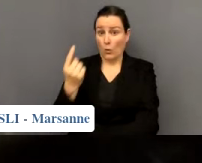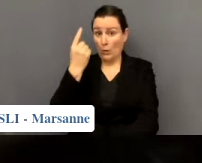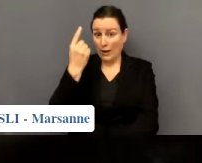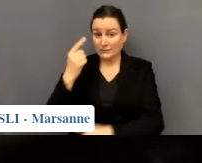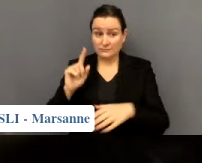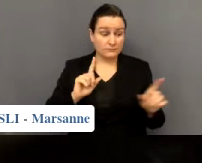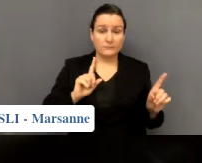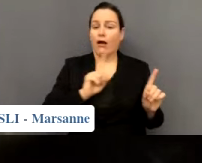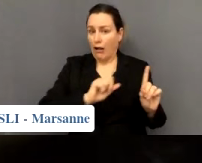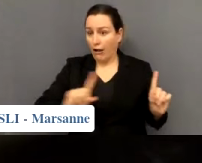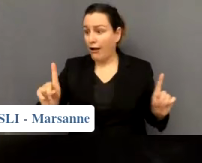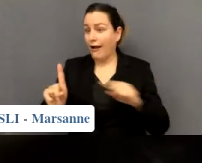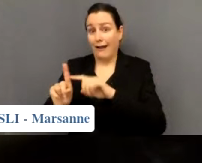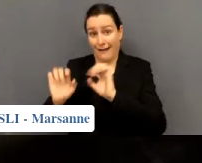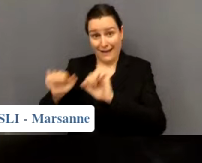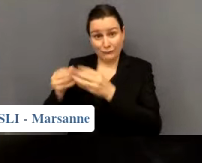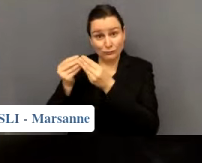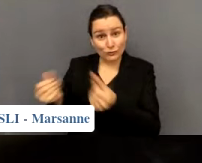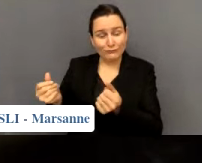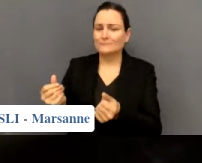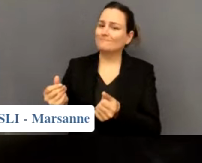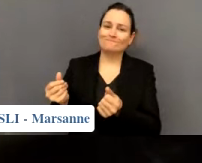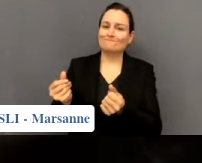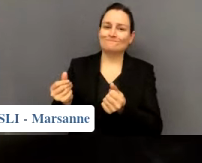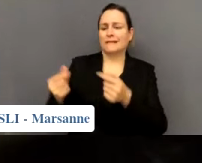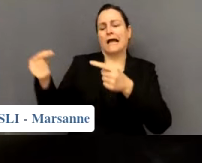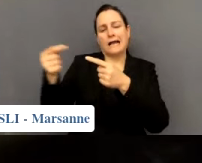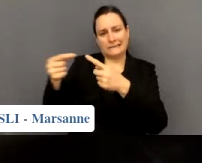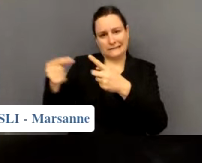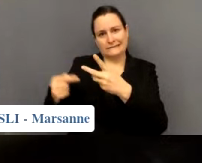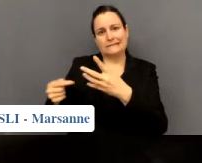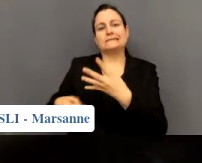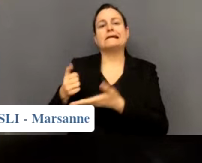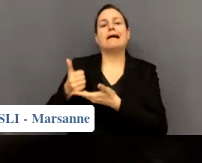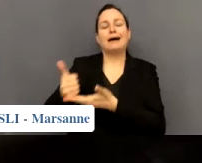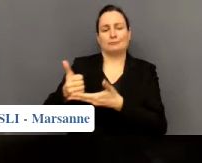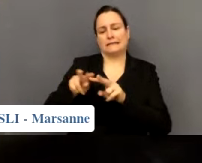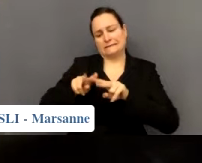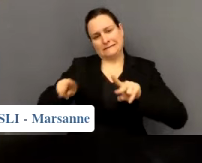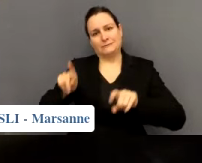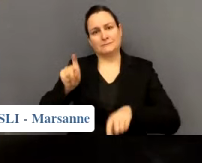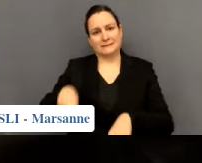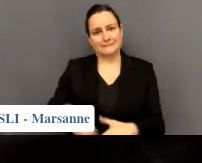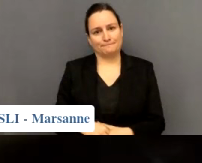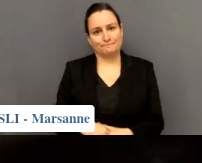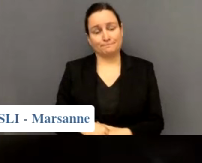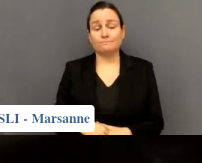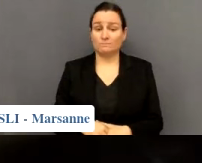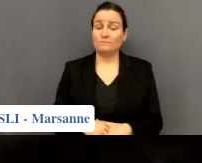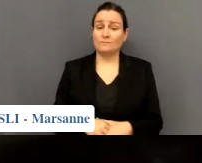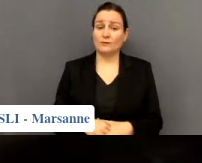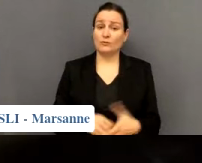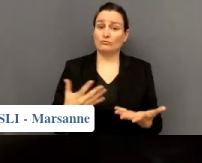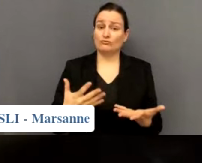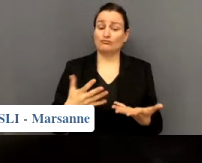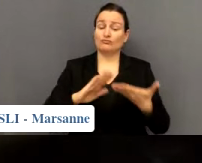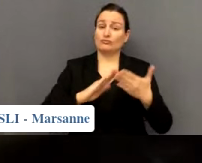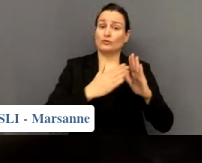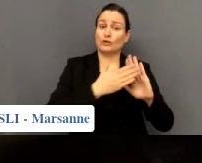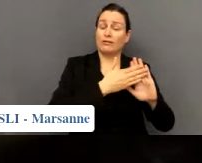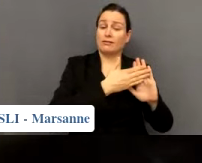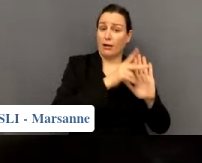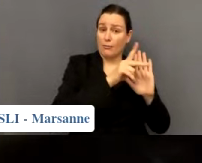today speaks to the need to consider both the intended and unintended consequences of social policies. Failure to truly understand